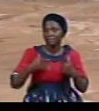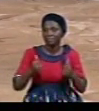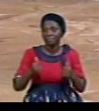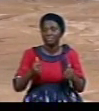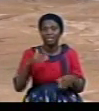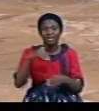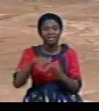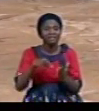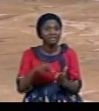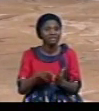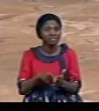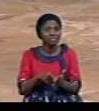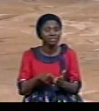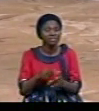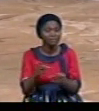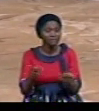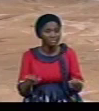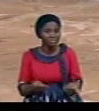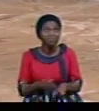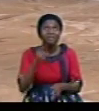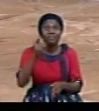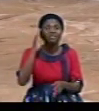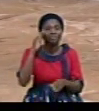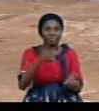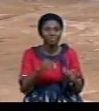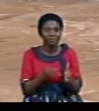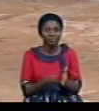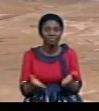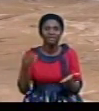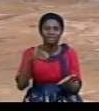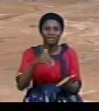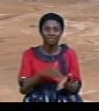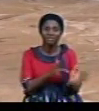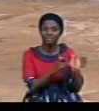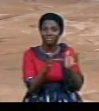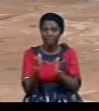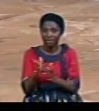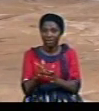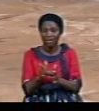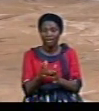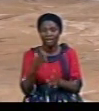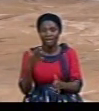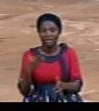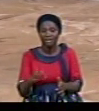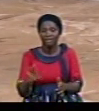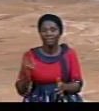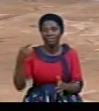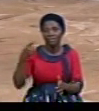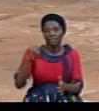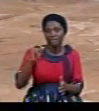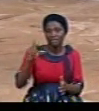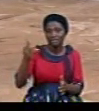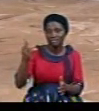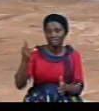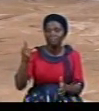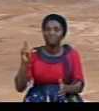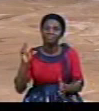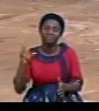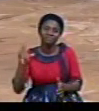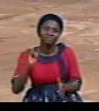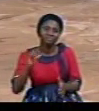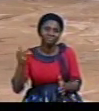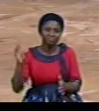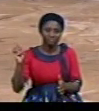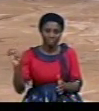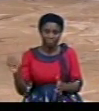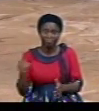in this place he will do it again Jesus of Galilee he